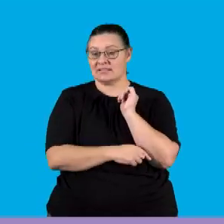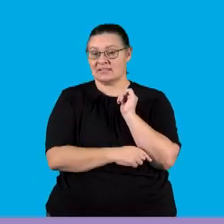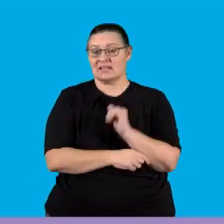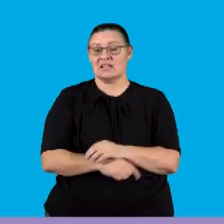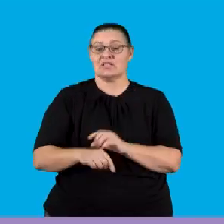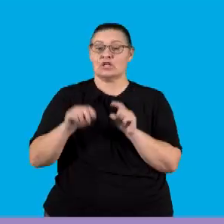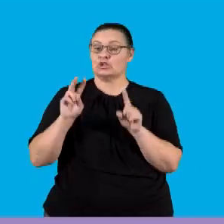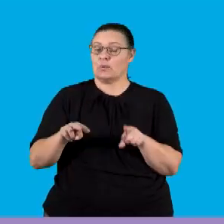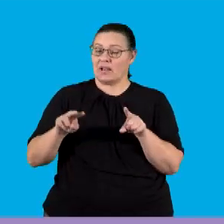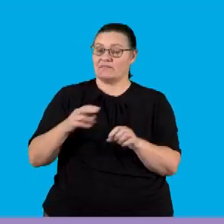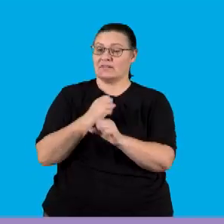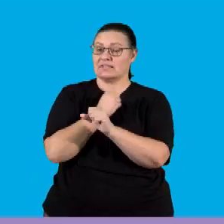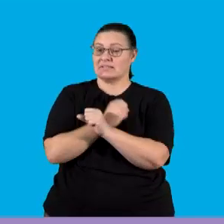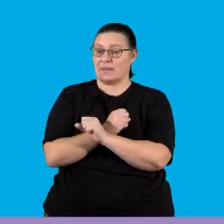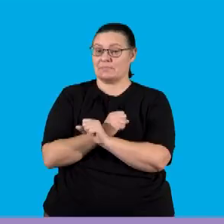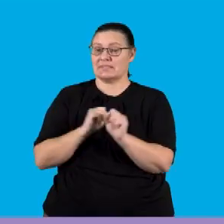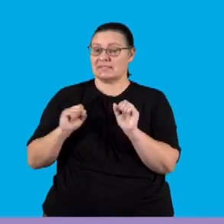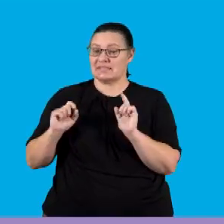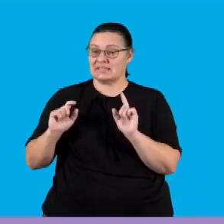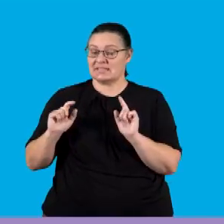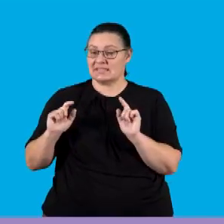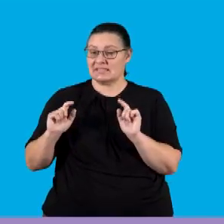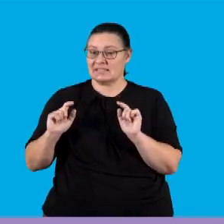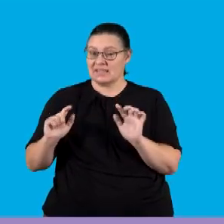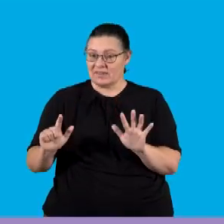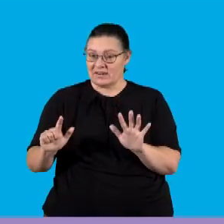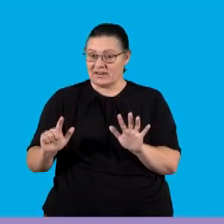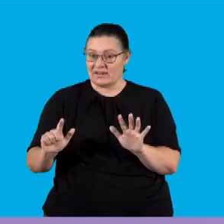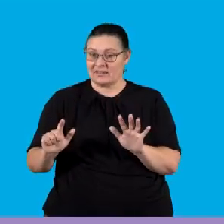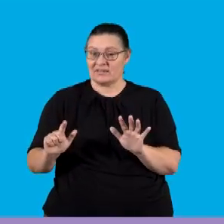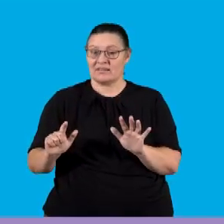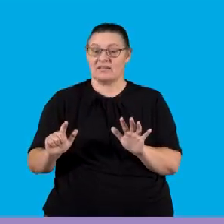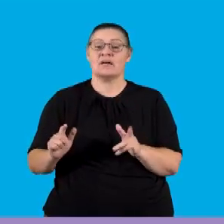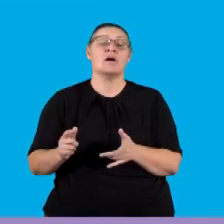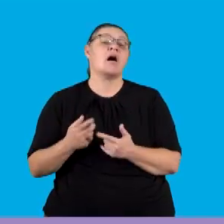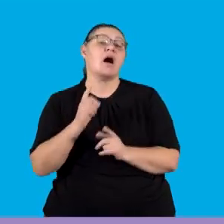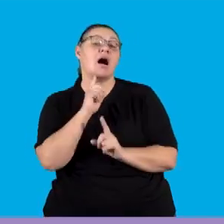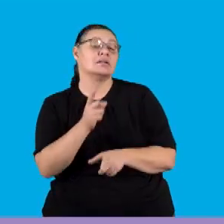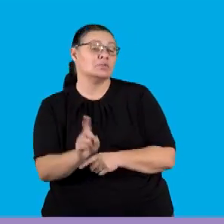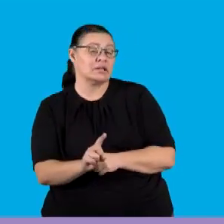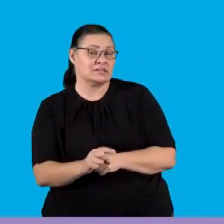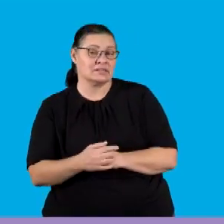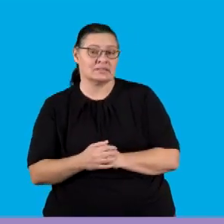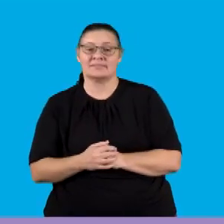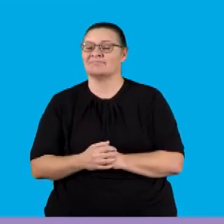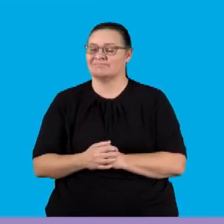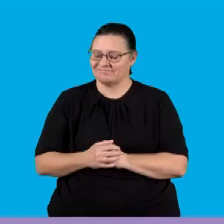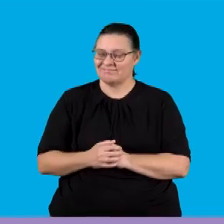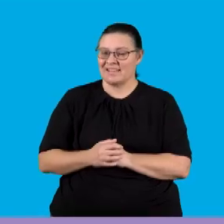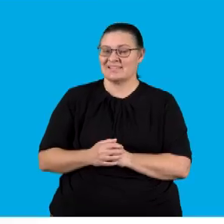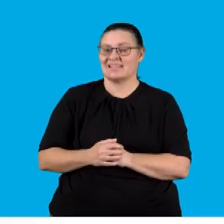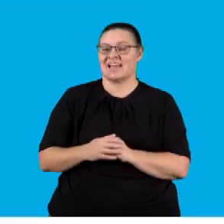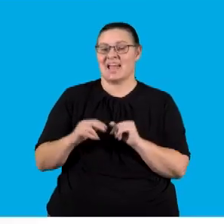correct. And the last one there, we have a 12 multiplied by 7. Do you know what that answer